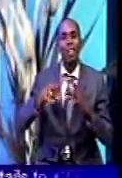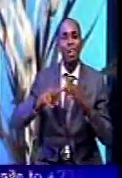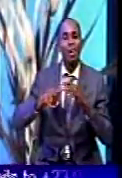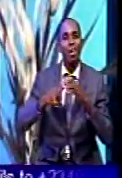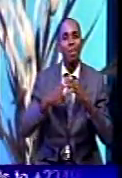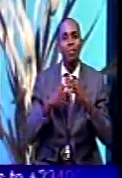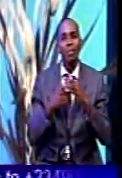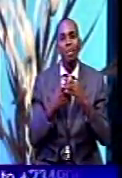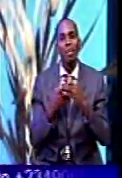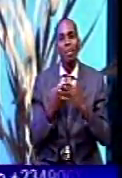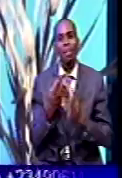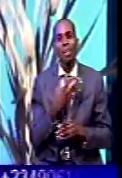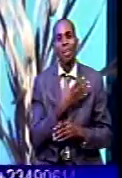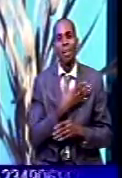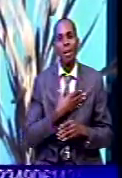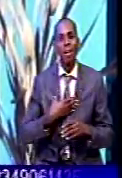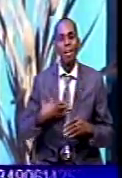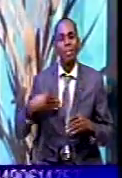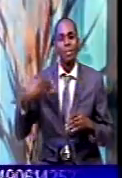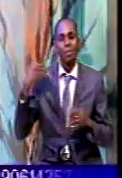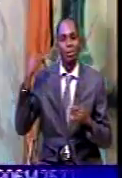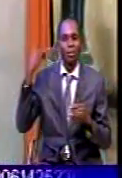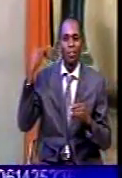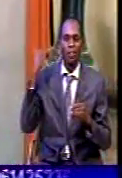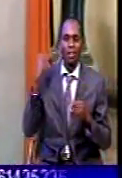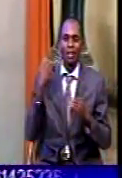the next testifier, please.